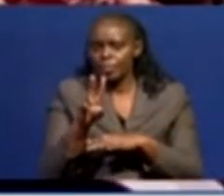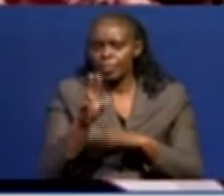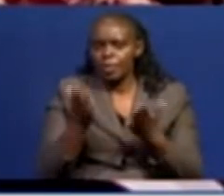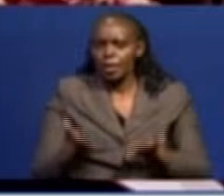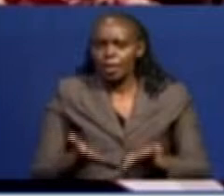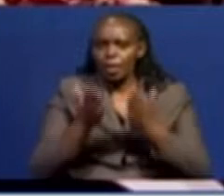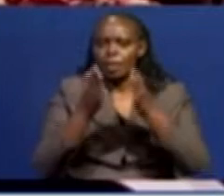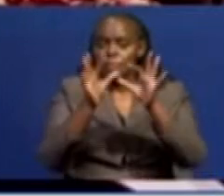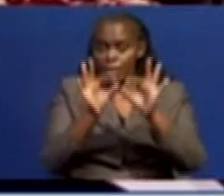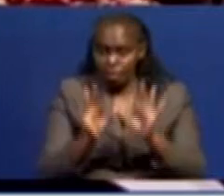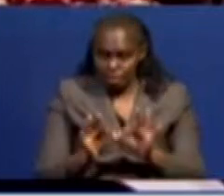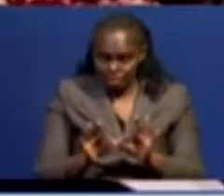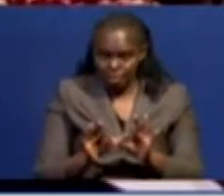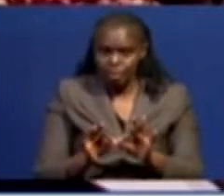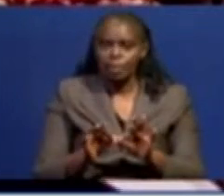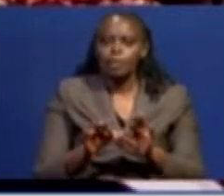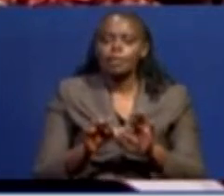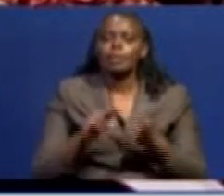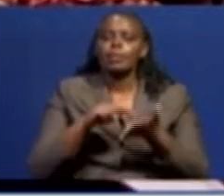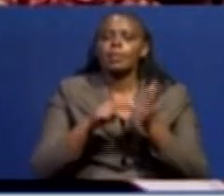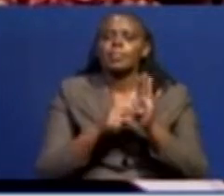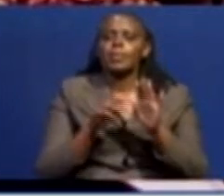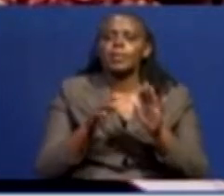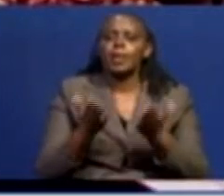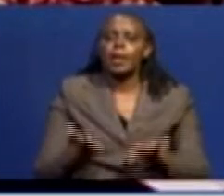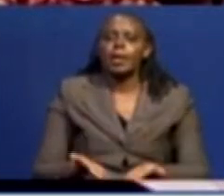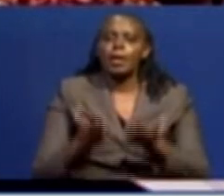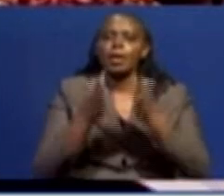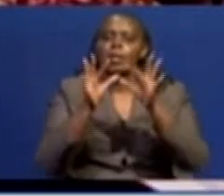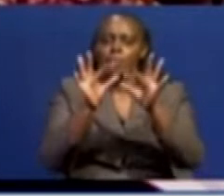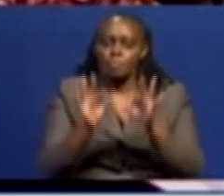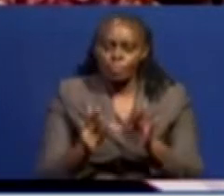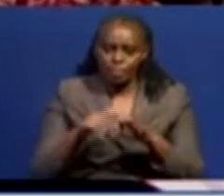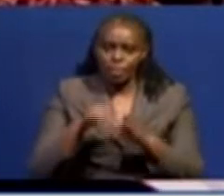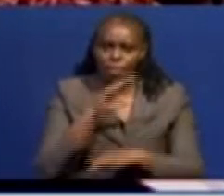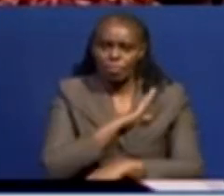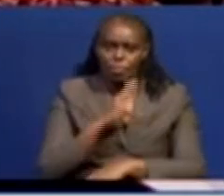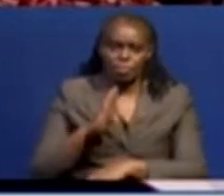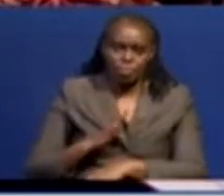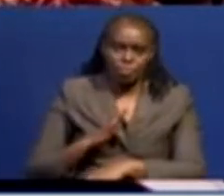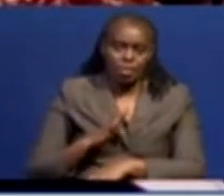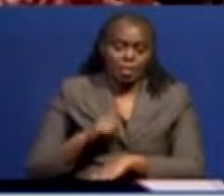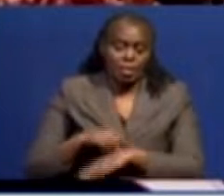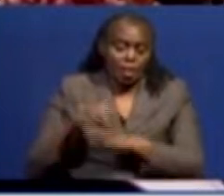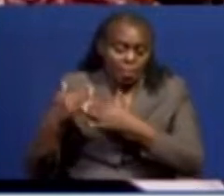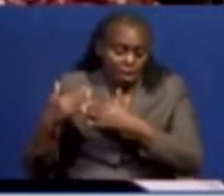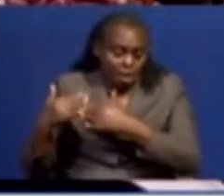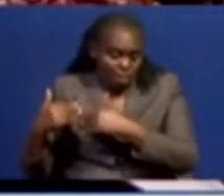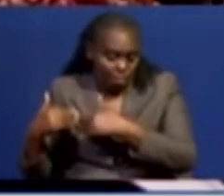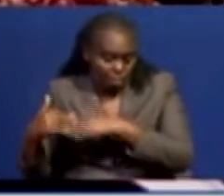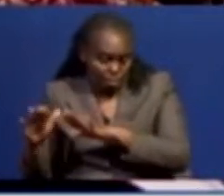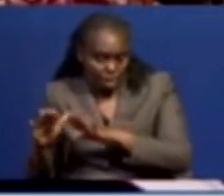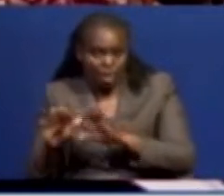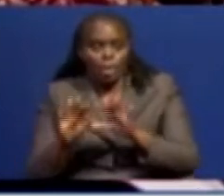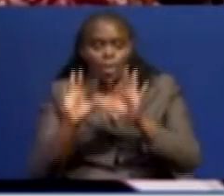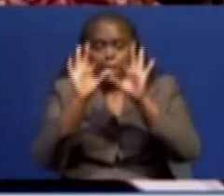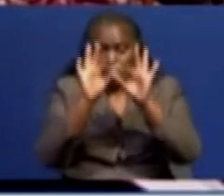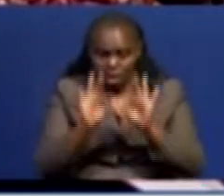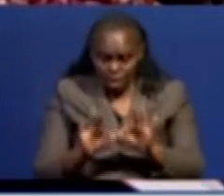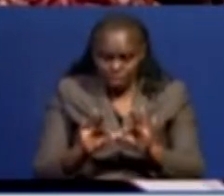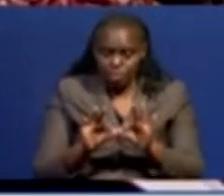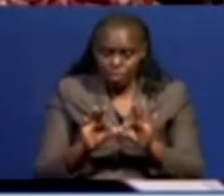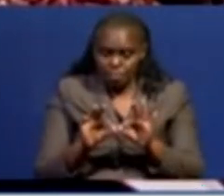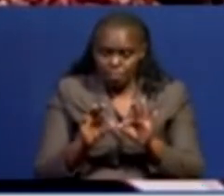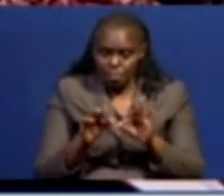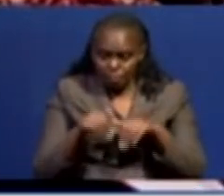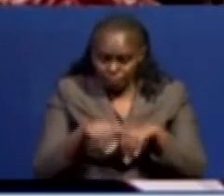Is that meant to enhance accountability in the boards? It is meant to enhance the accountability in the boards. In the absentia, can the